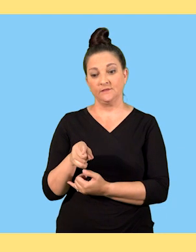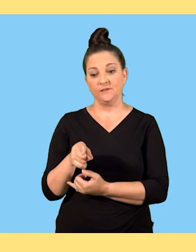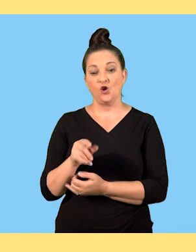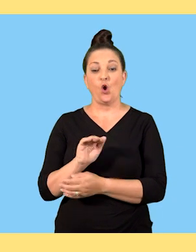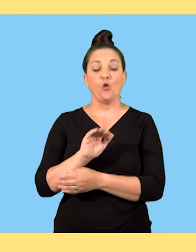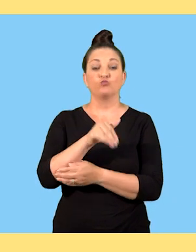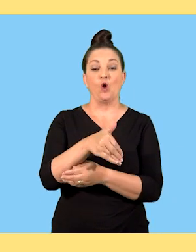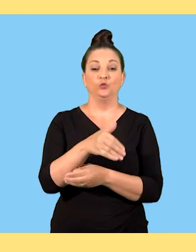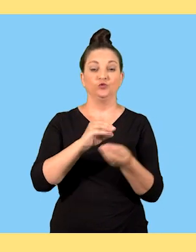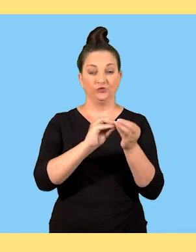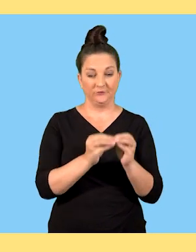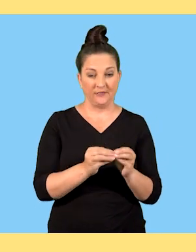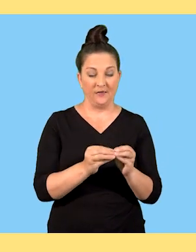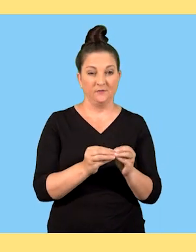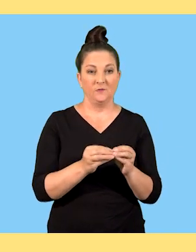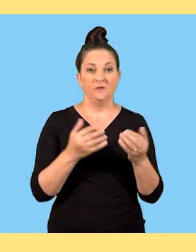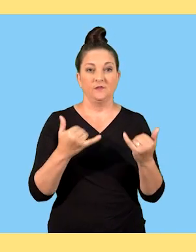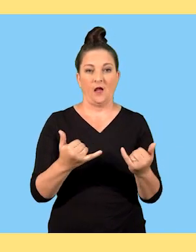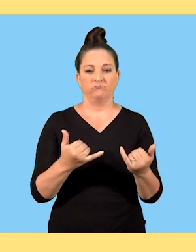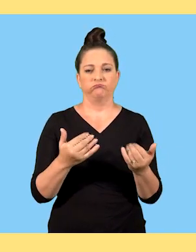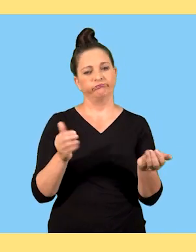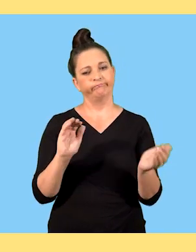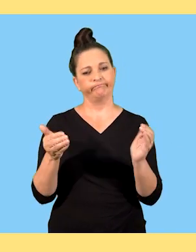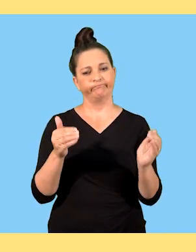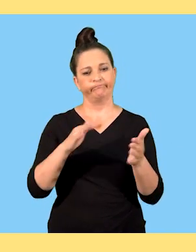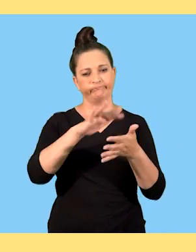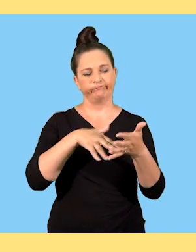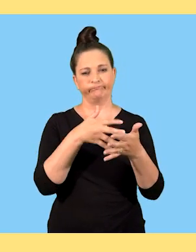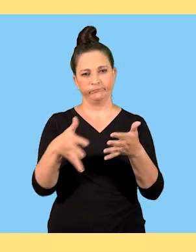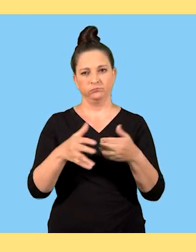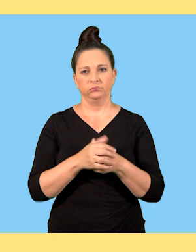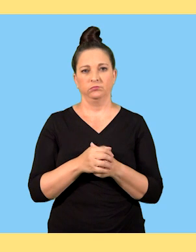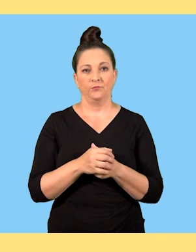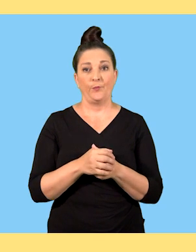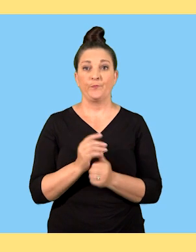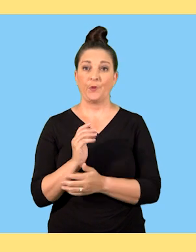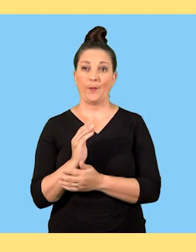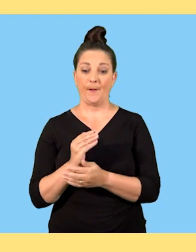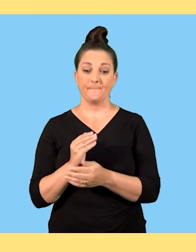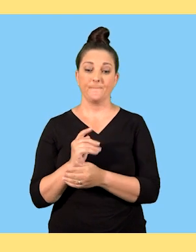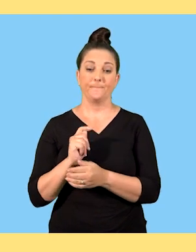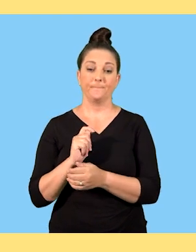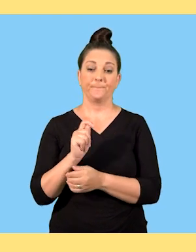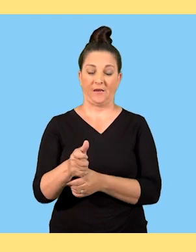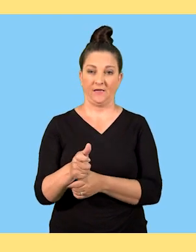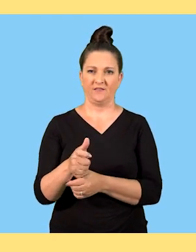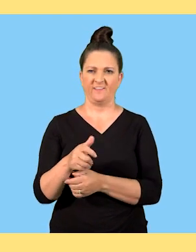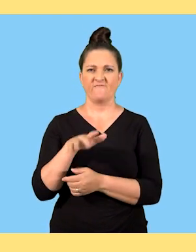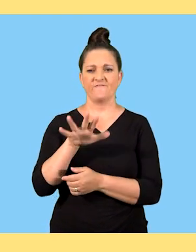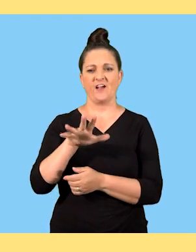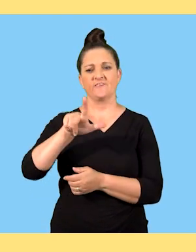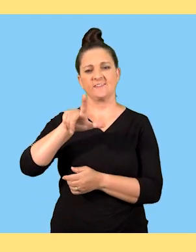in our post-adjustment trial balance under the balance sheet account section, and then we say prepaid expense, and the amount